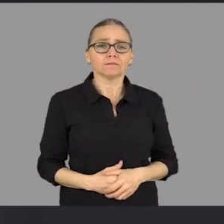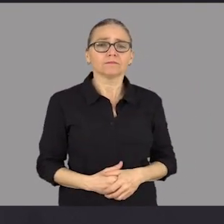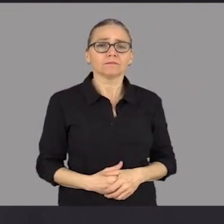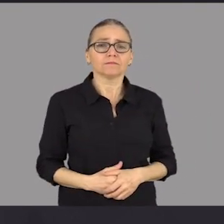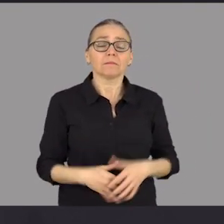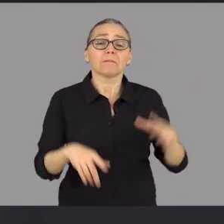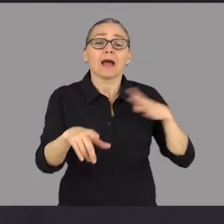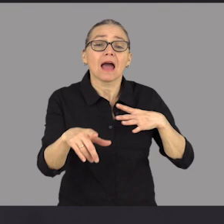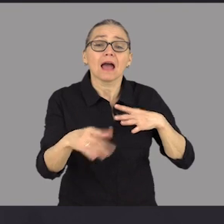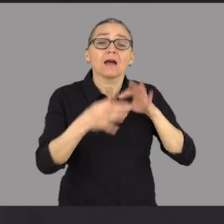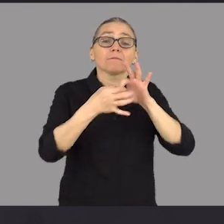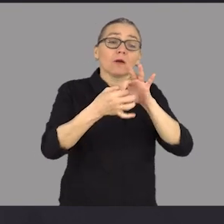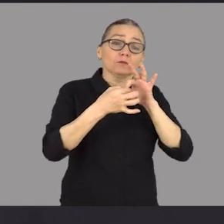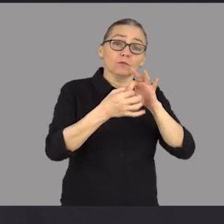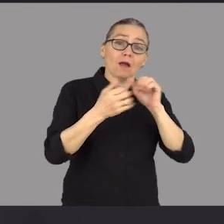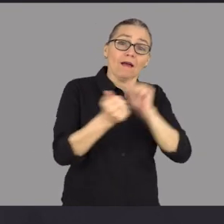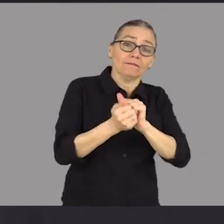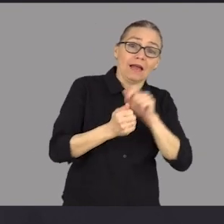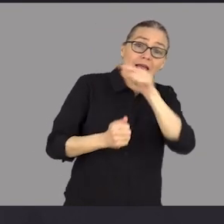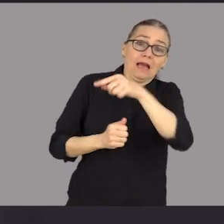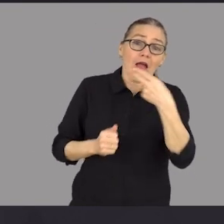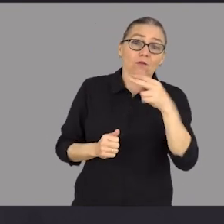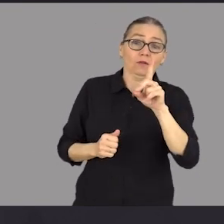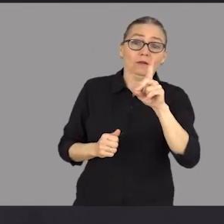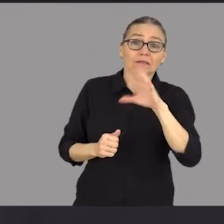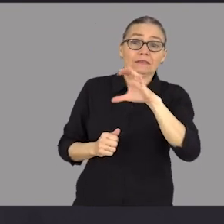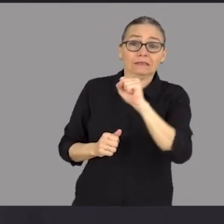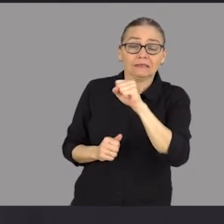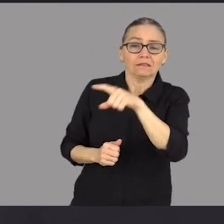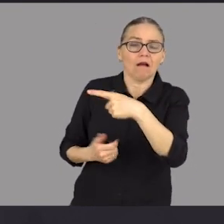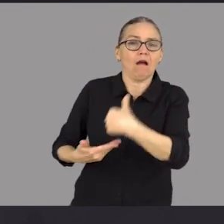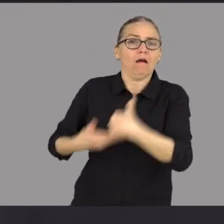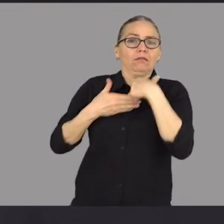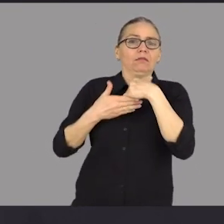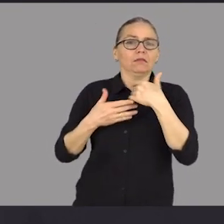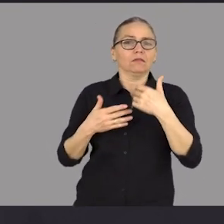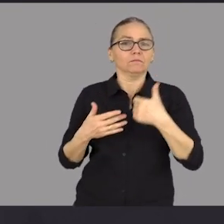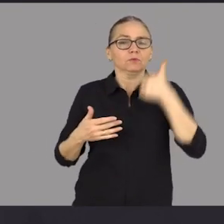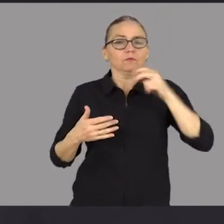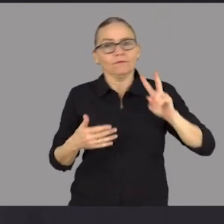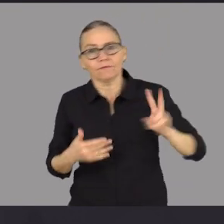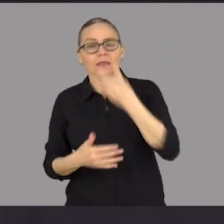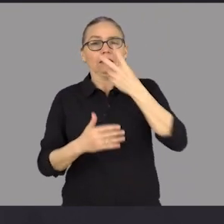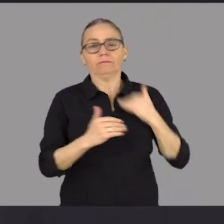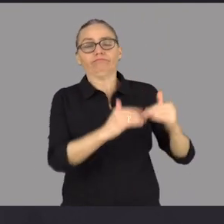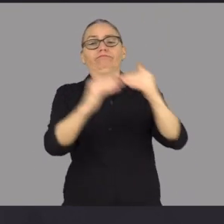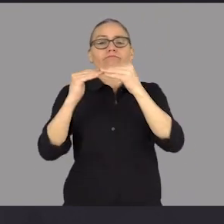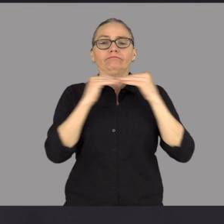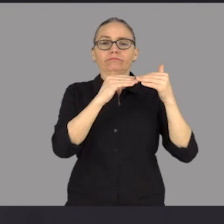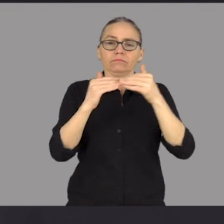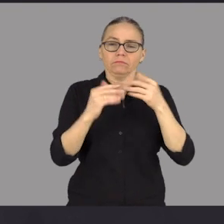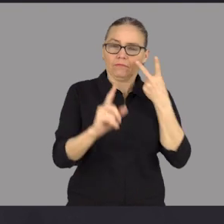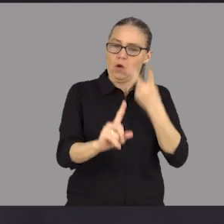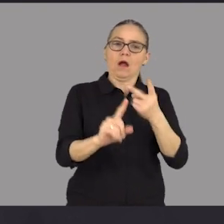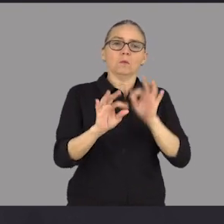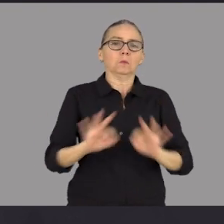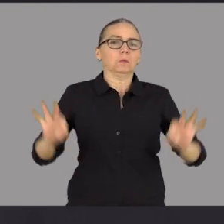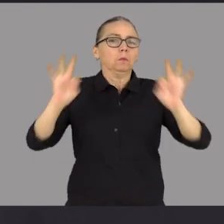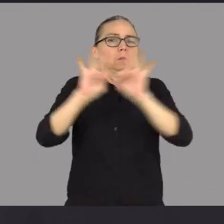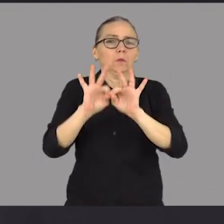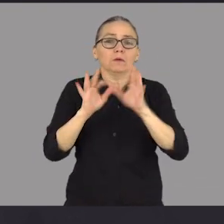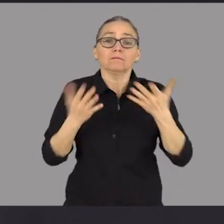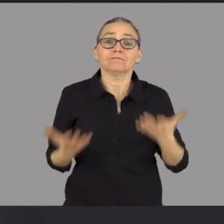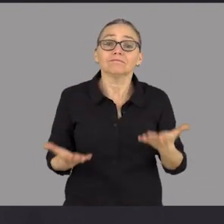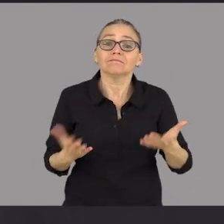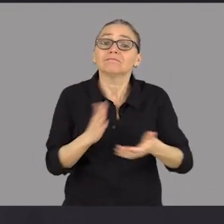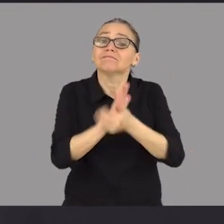inclusion? Yes, thank you very much, Tanya. I've been an inclusive employer for over 30 years, but working